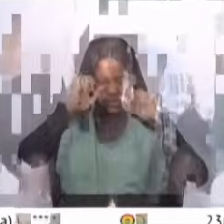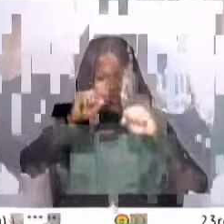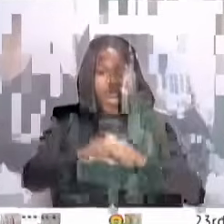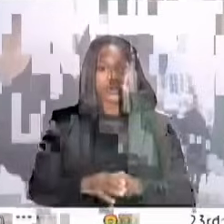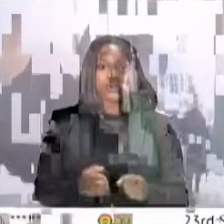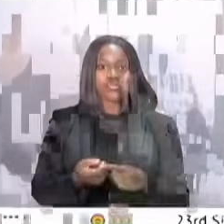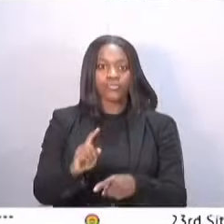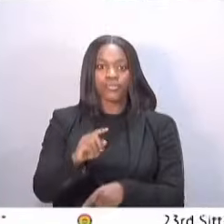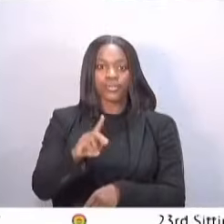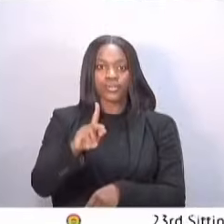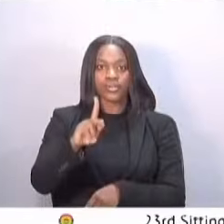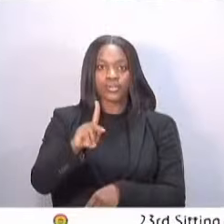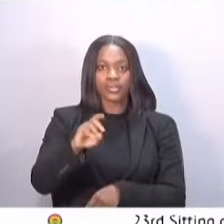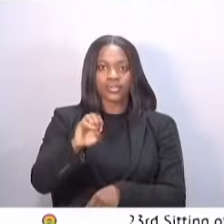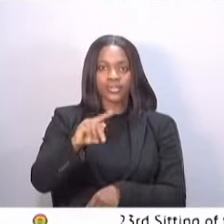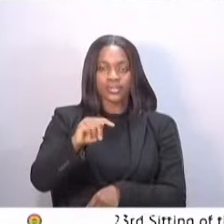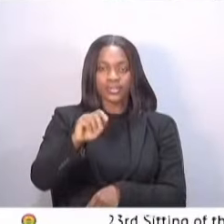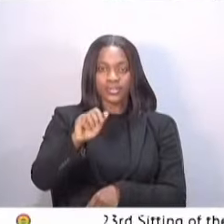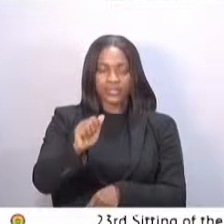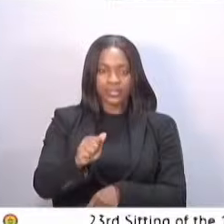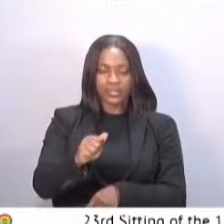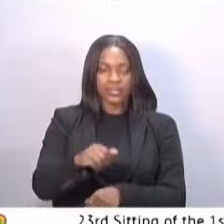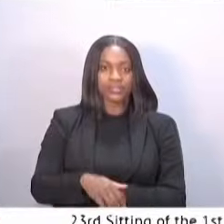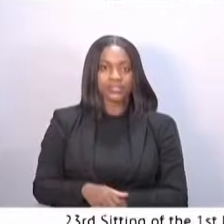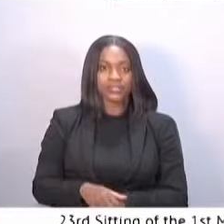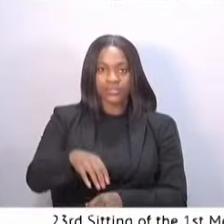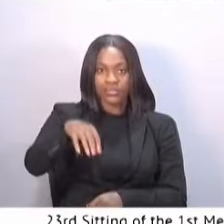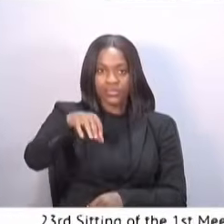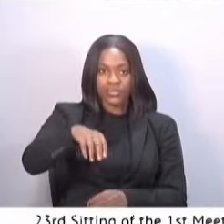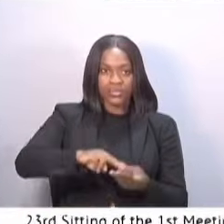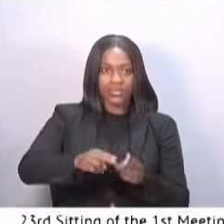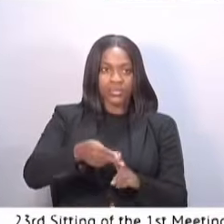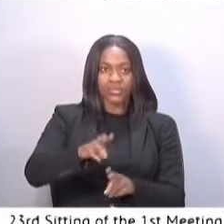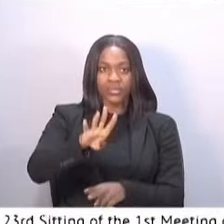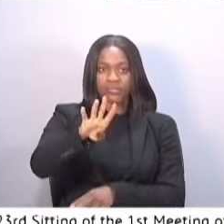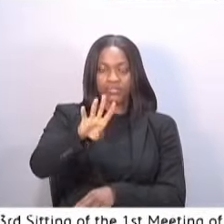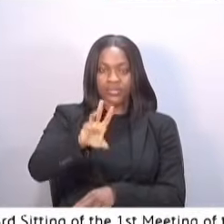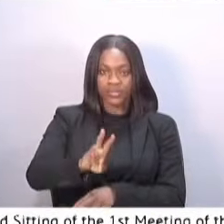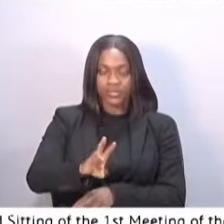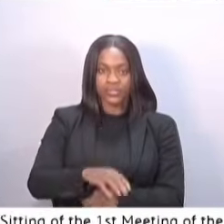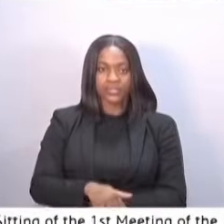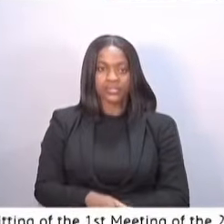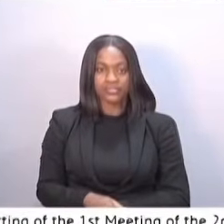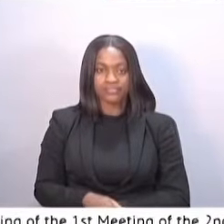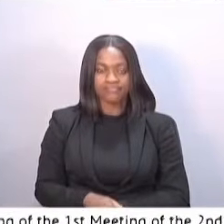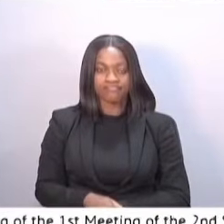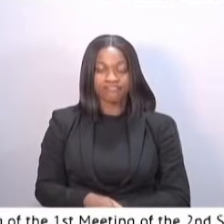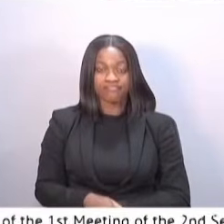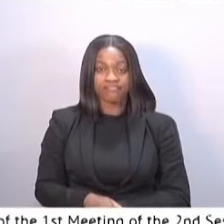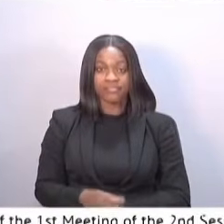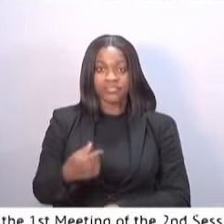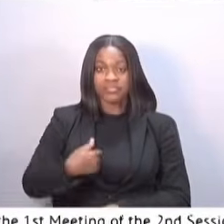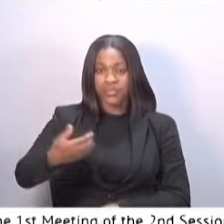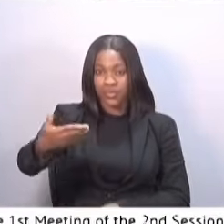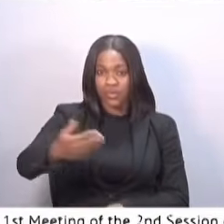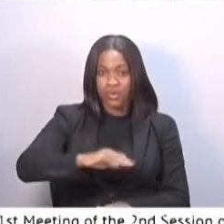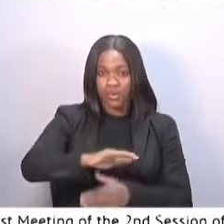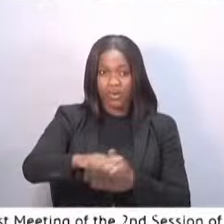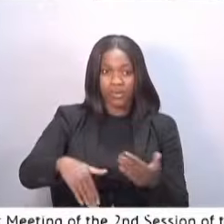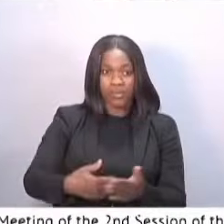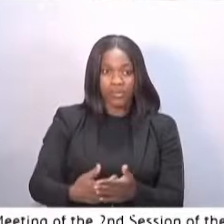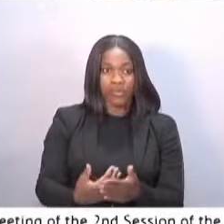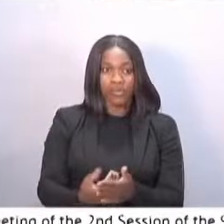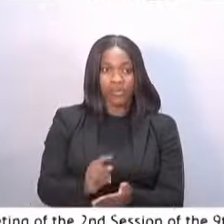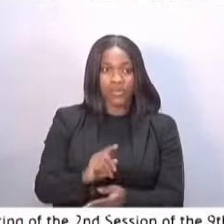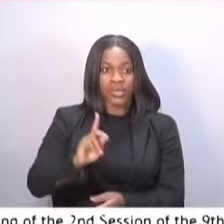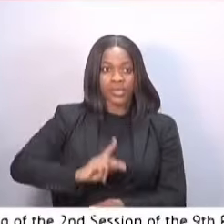from Keta constituency, and they numbered 46. On your behalf, I welcome them to